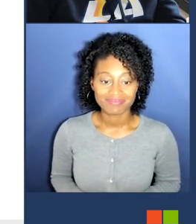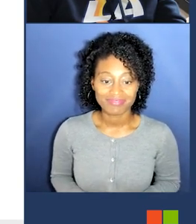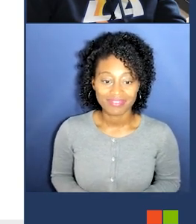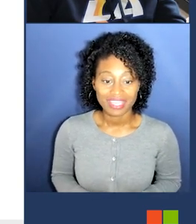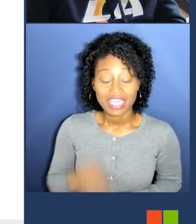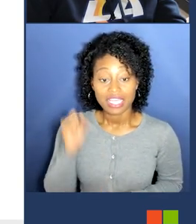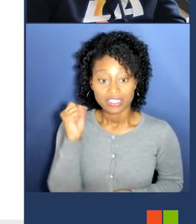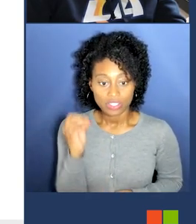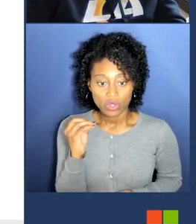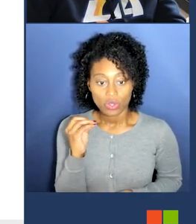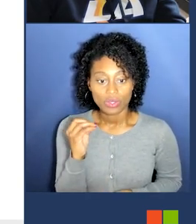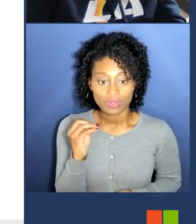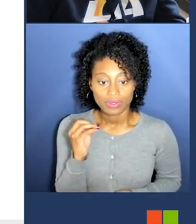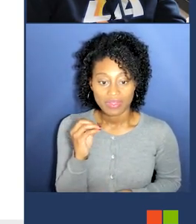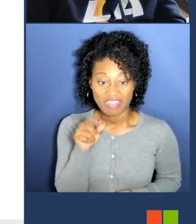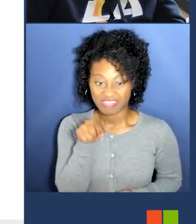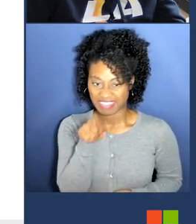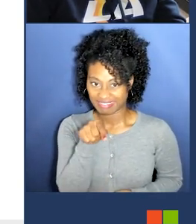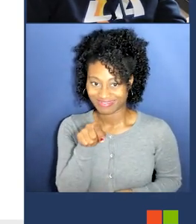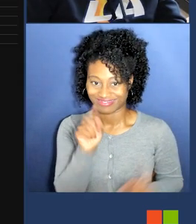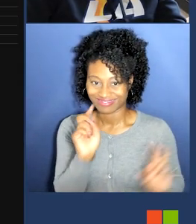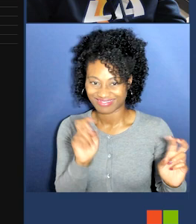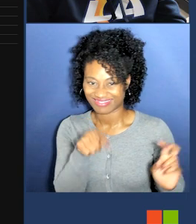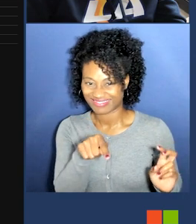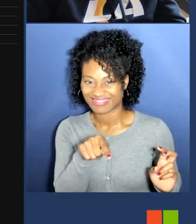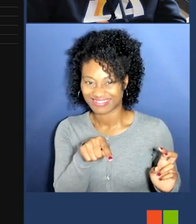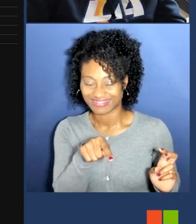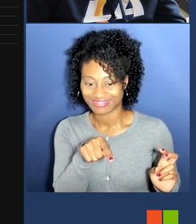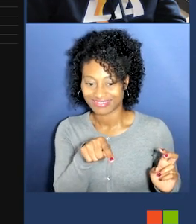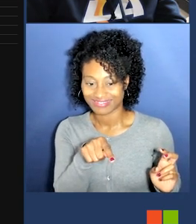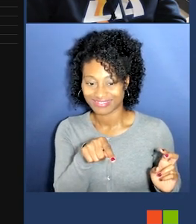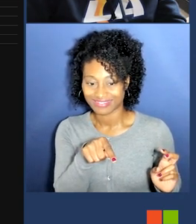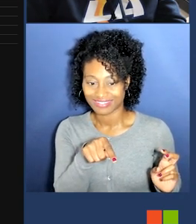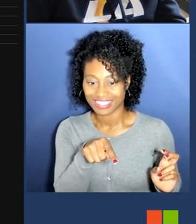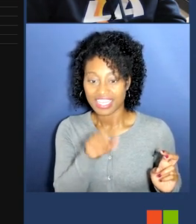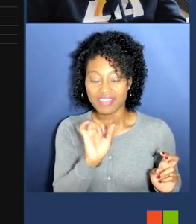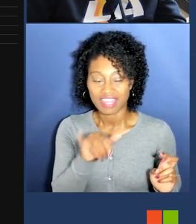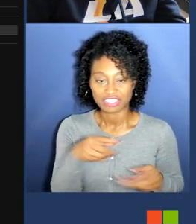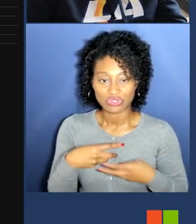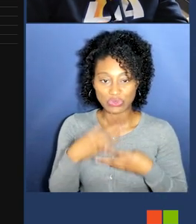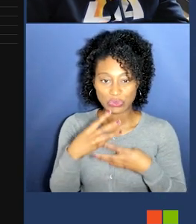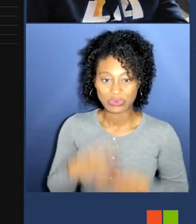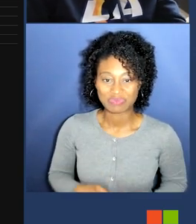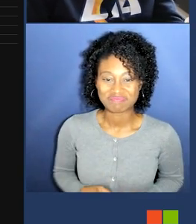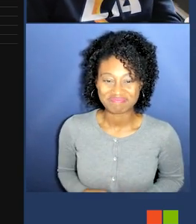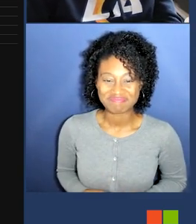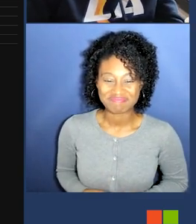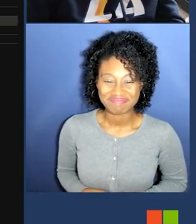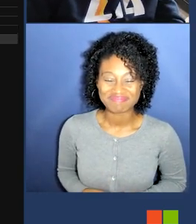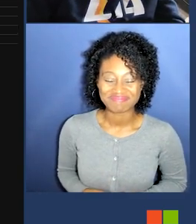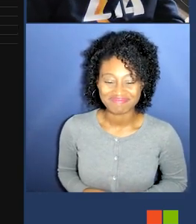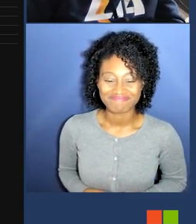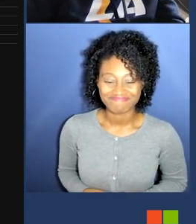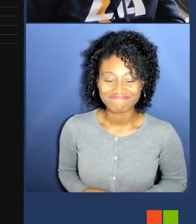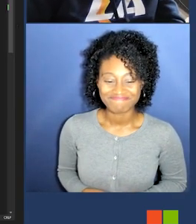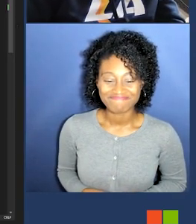So this is exactly this. This is this queue. Okay.